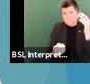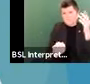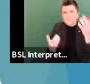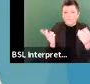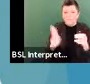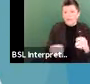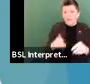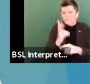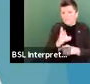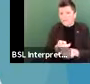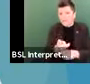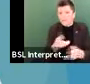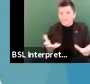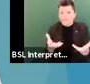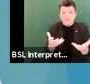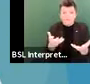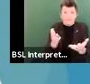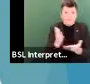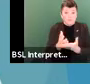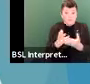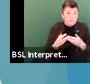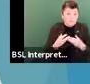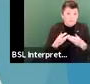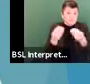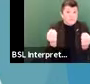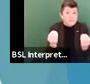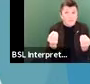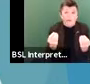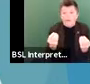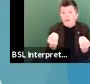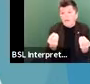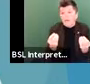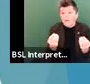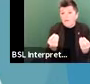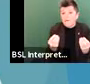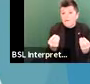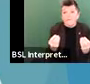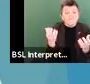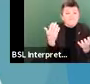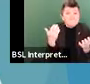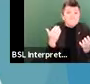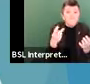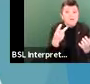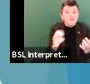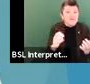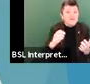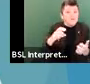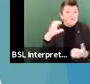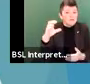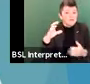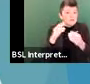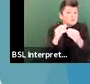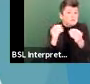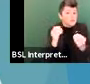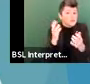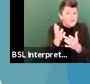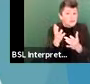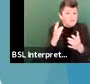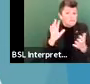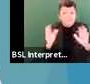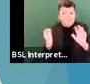after their extinction in the middle of the 20th century. So we'll have to see